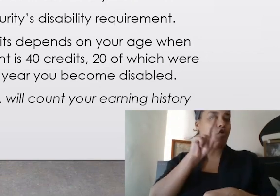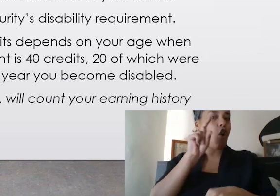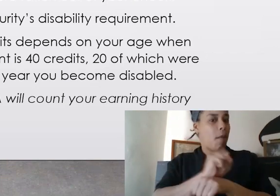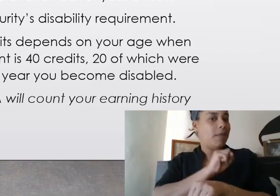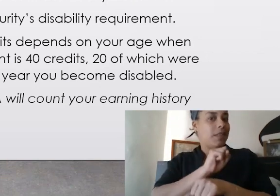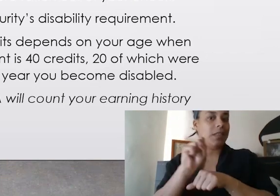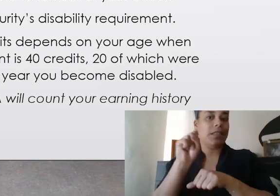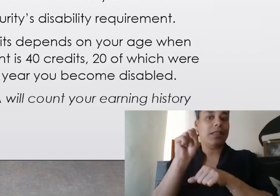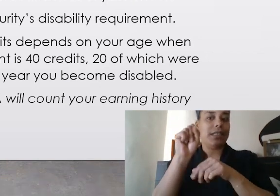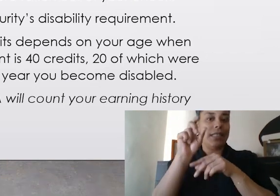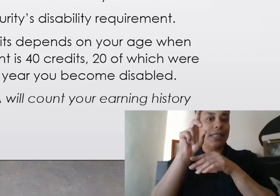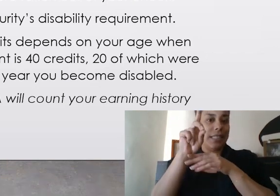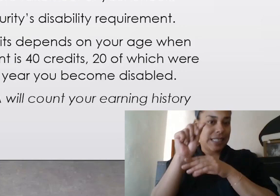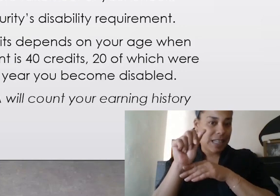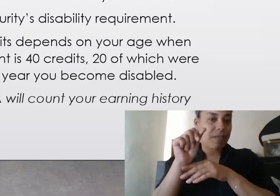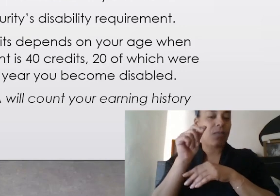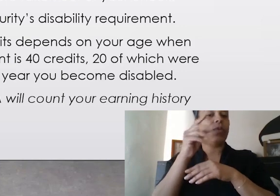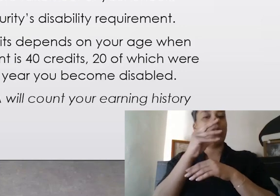in treatment.